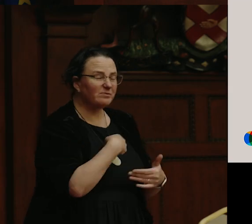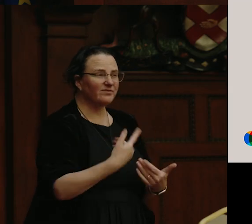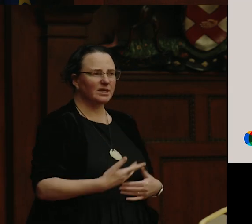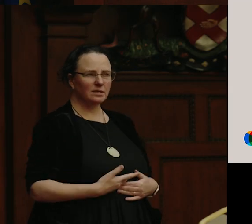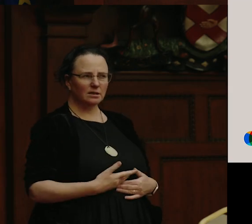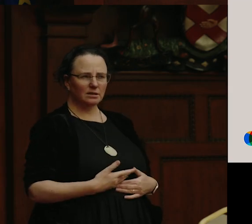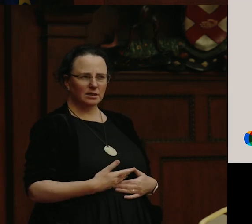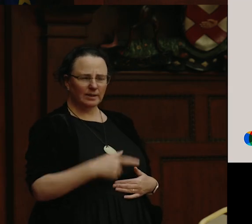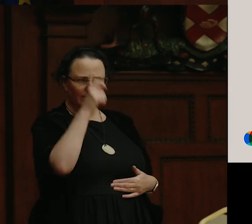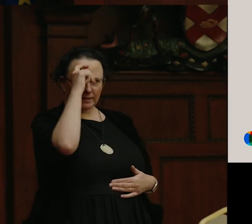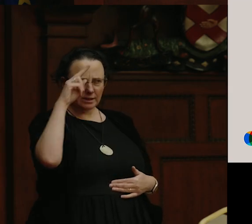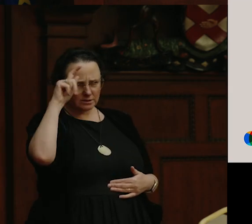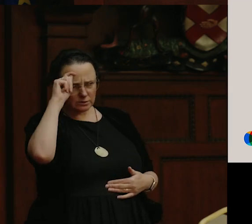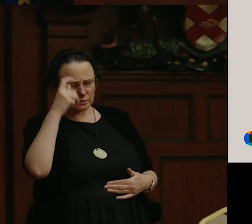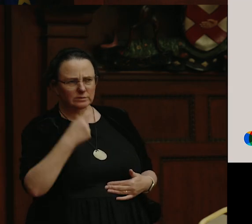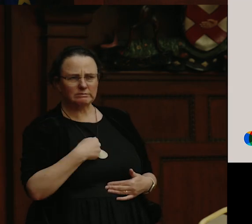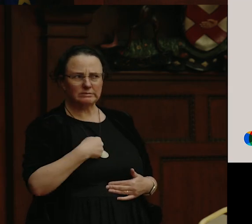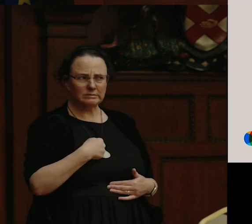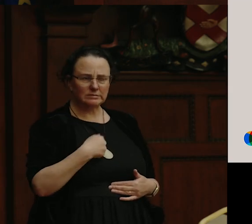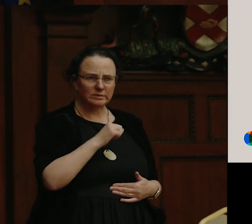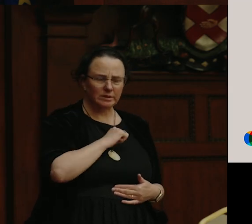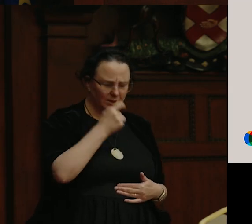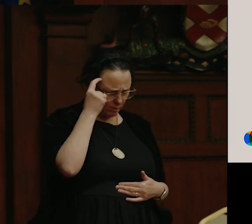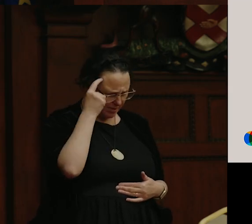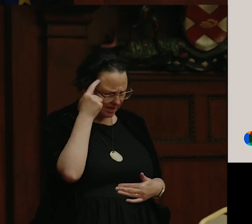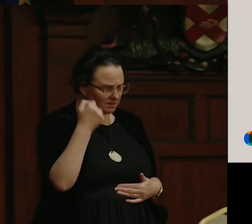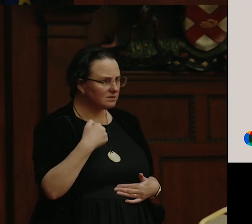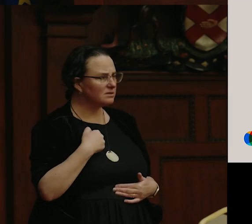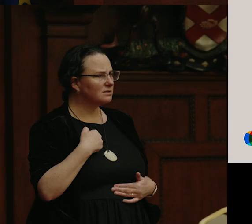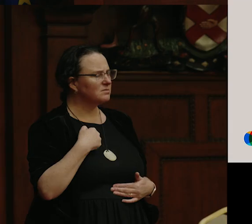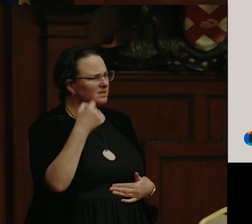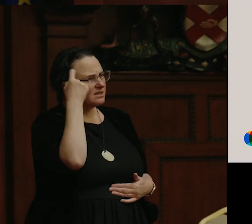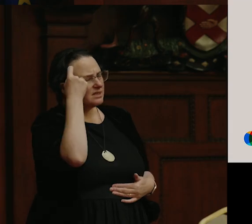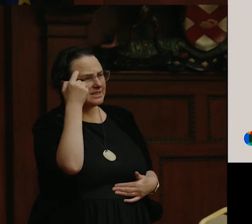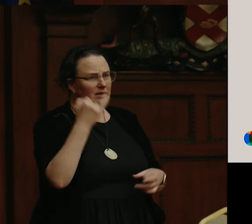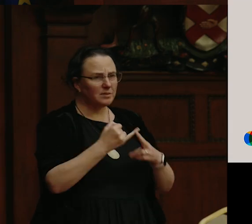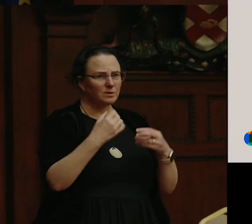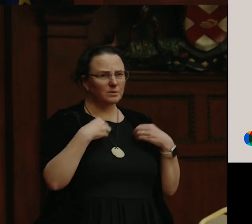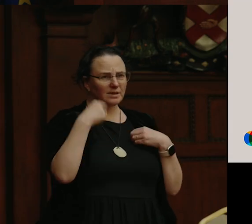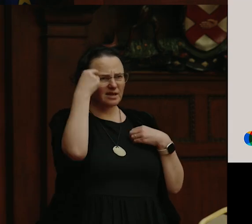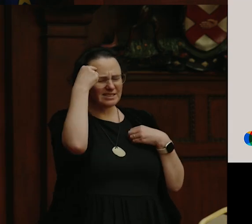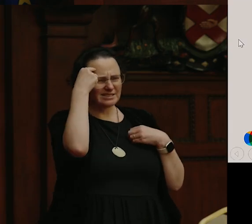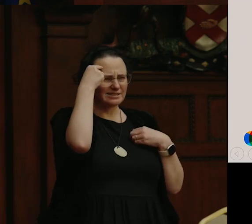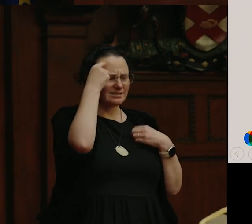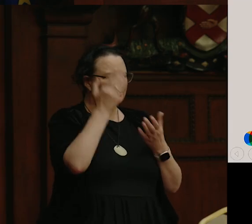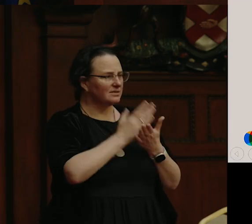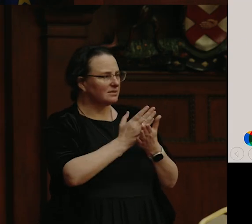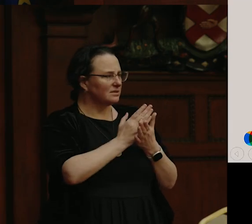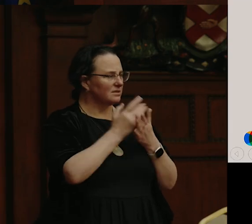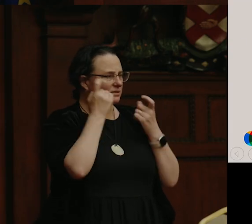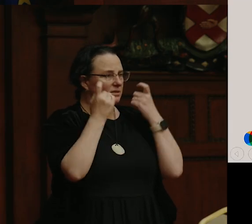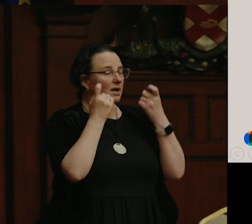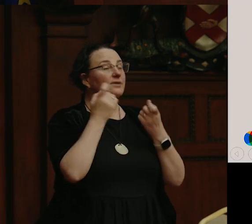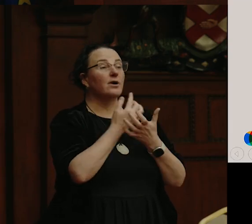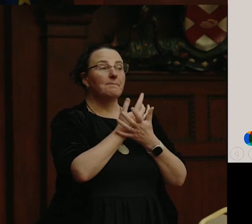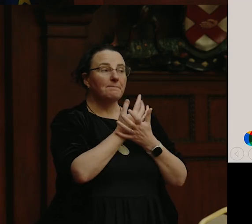in the pre-diagnosis stage, asking themselves, are they going mad? Are they just imagining this as in their head? And then for many, diagnosis